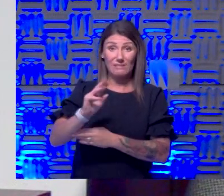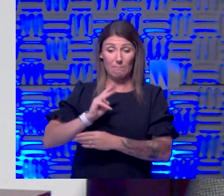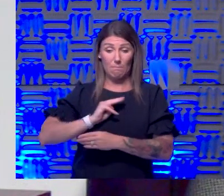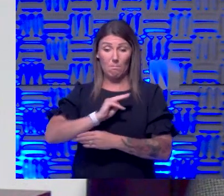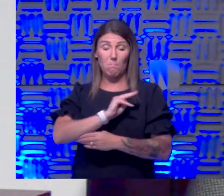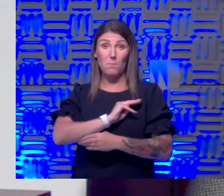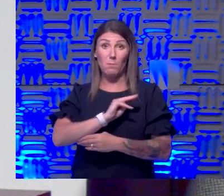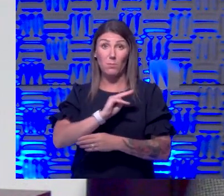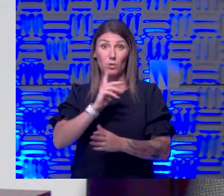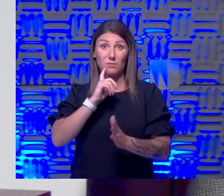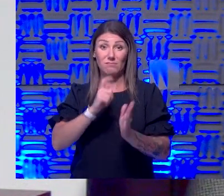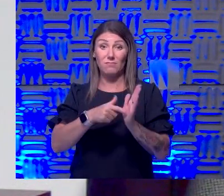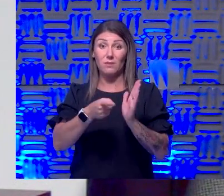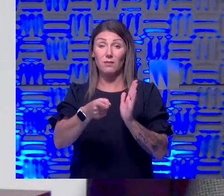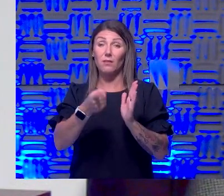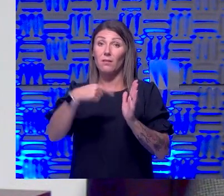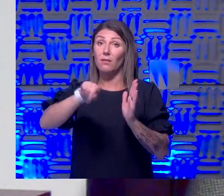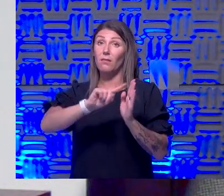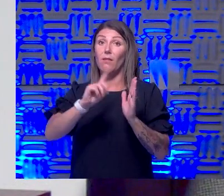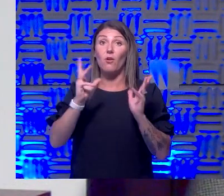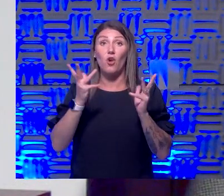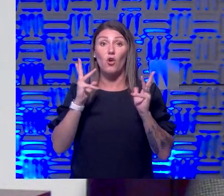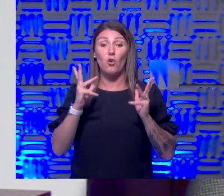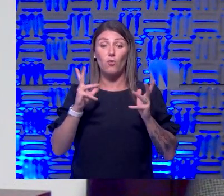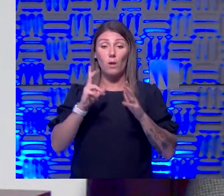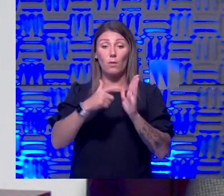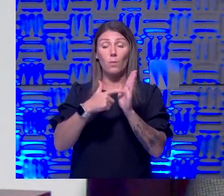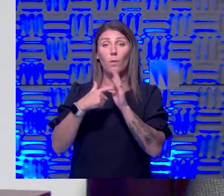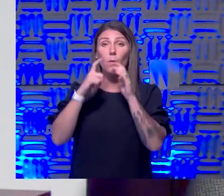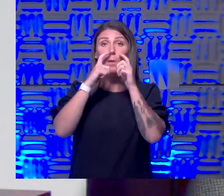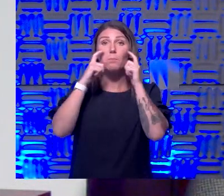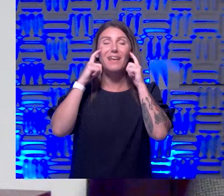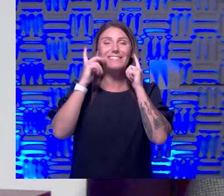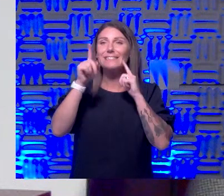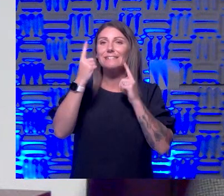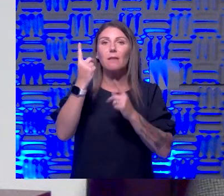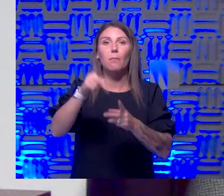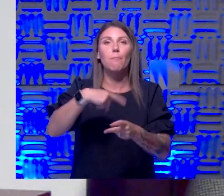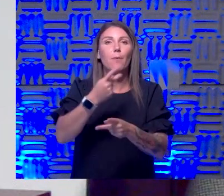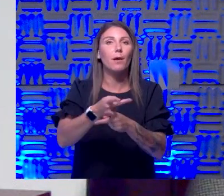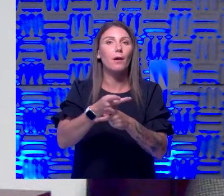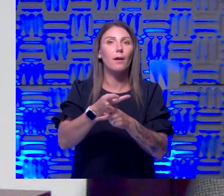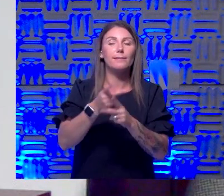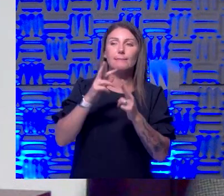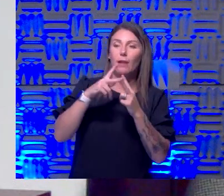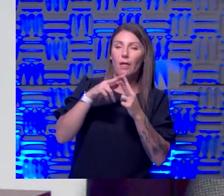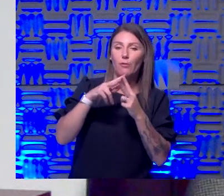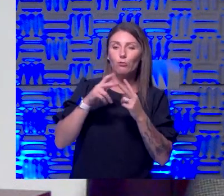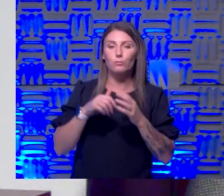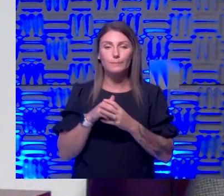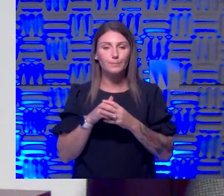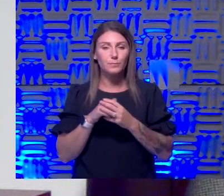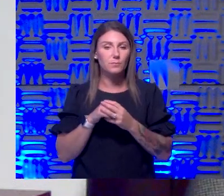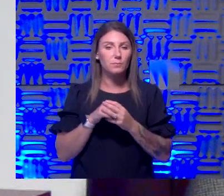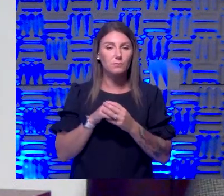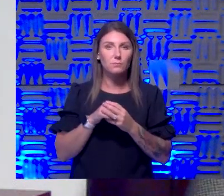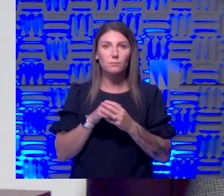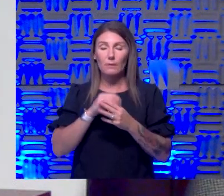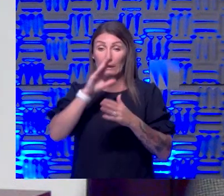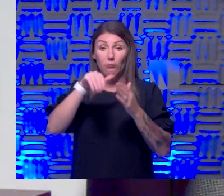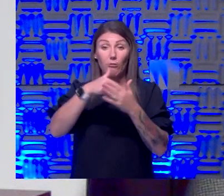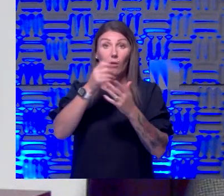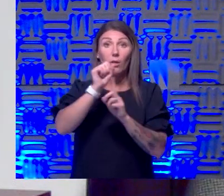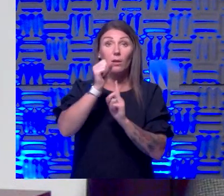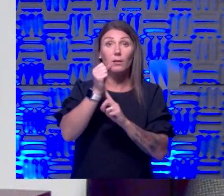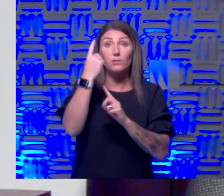indicated that they already require masking in some form, either in all cases for